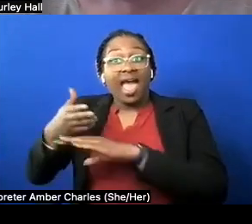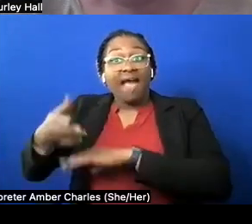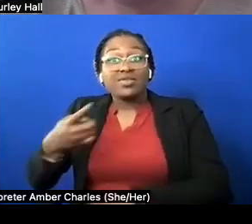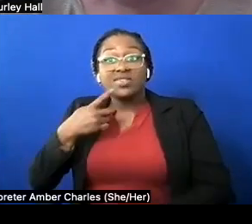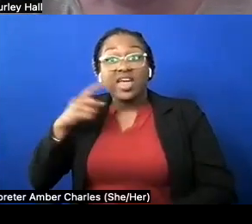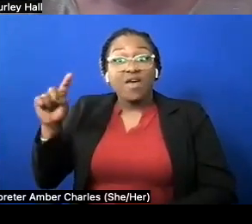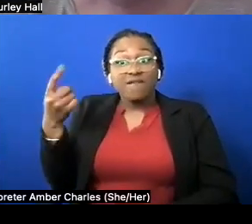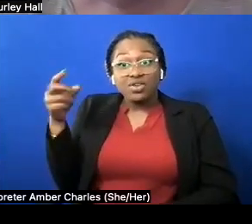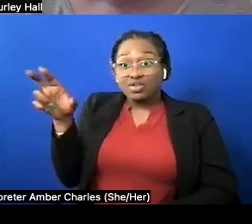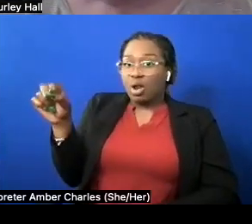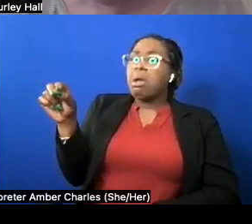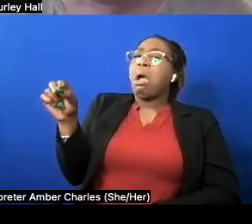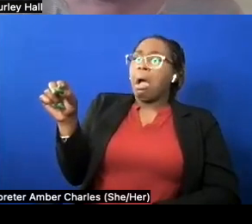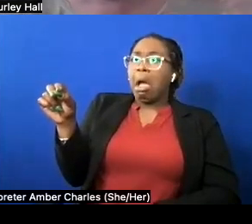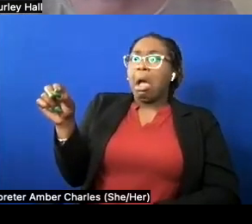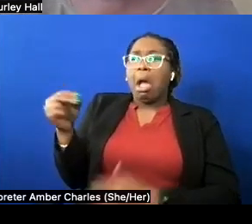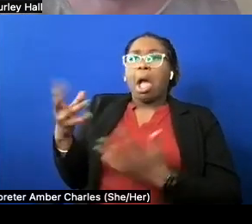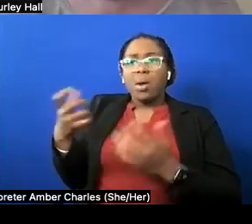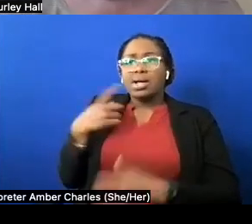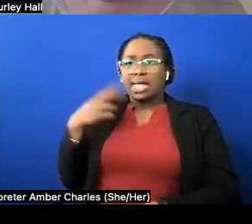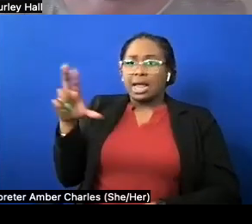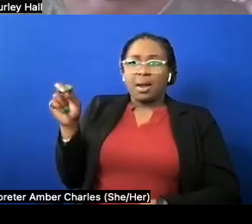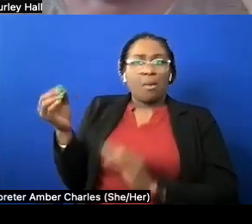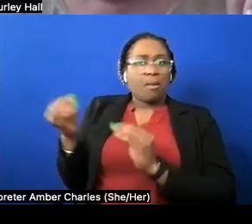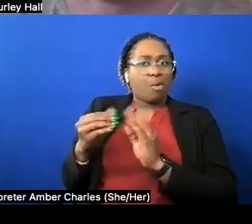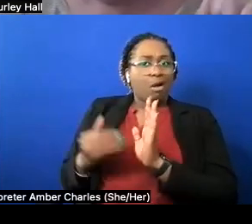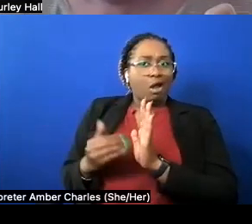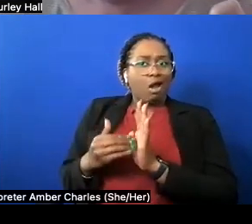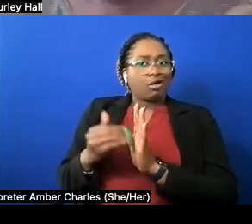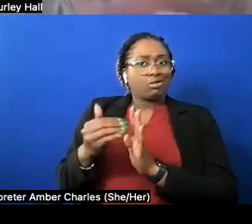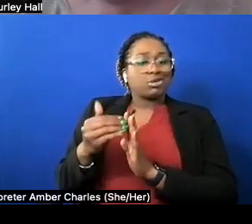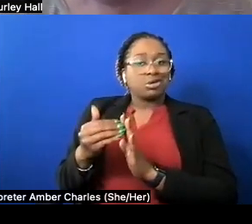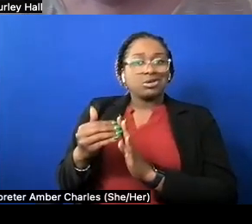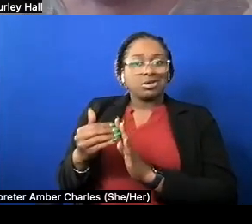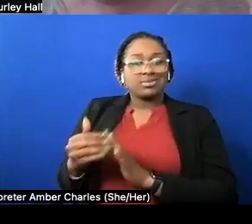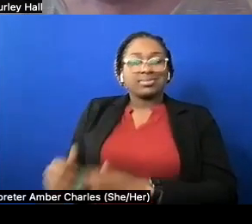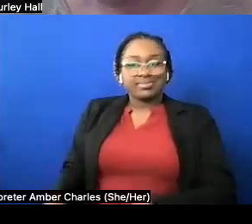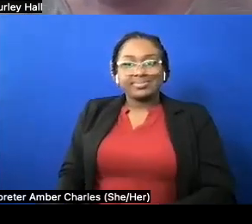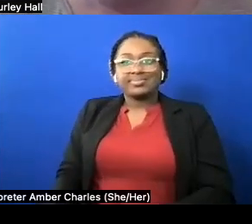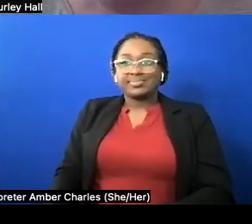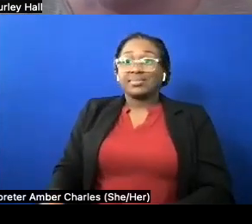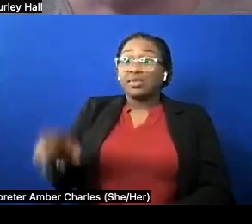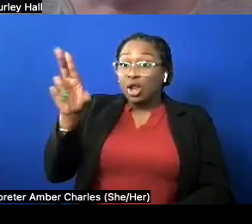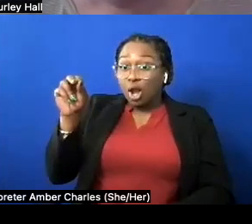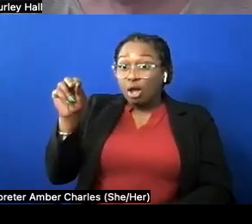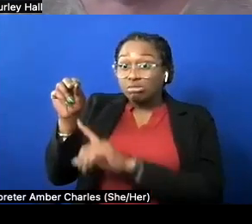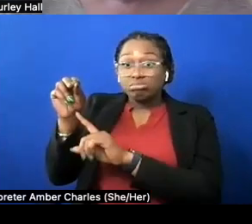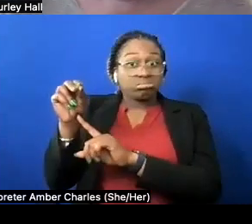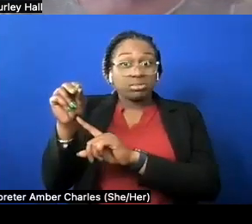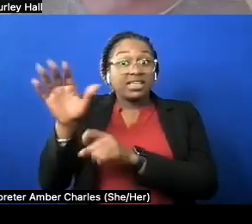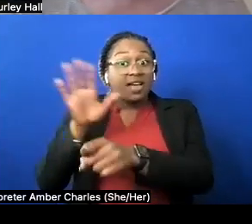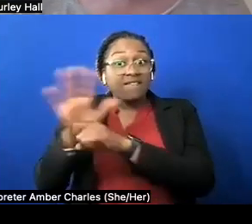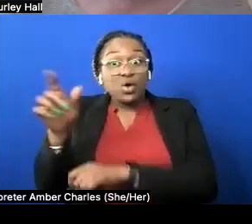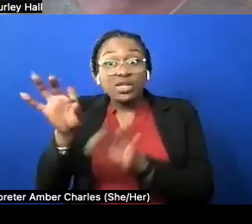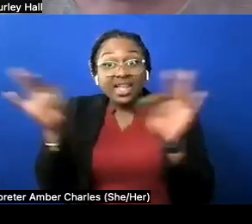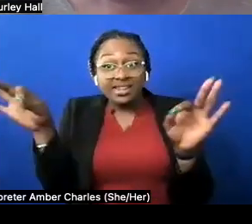going to want to say no more. No is going to become, as Lisa says and others say, no is a full sentence, right? And